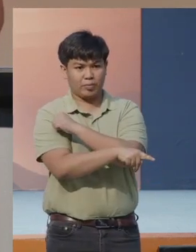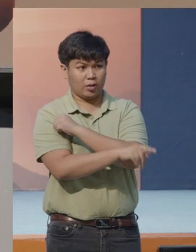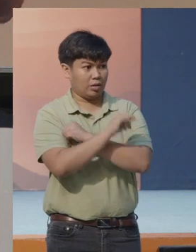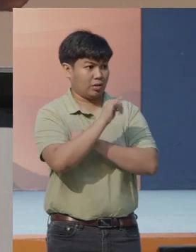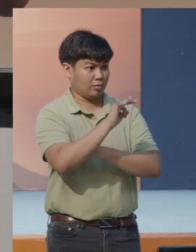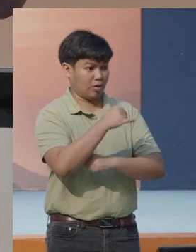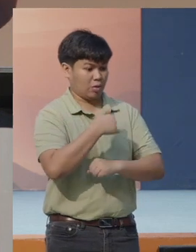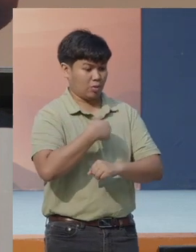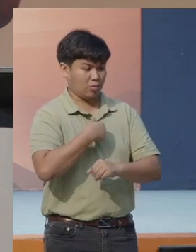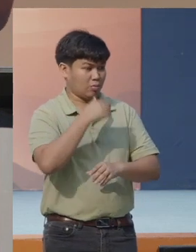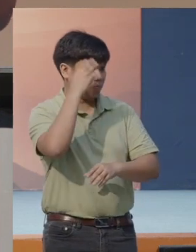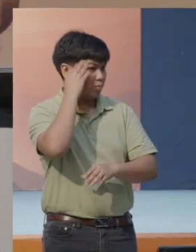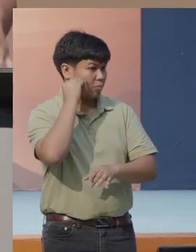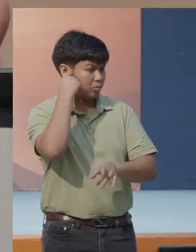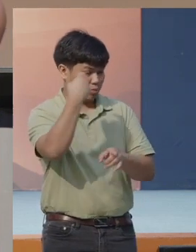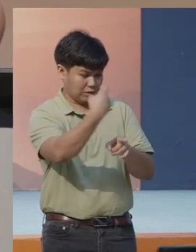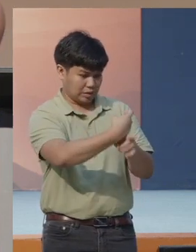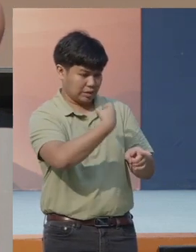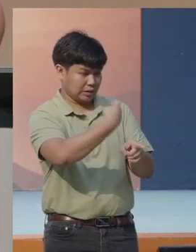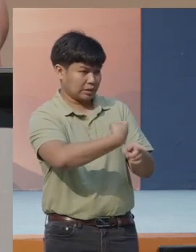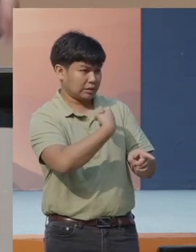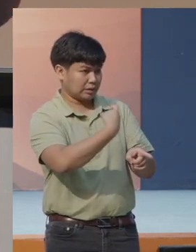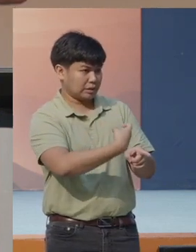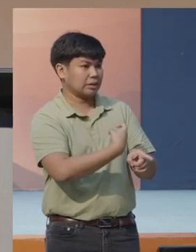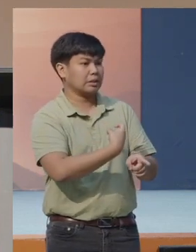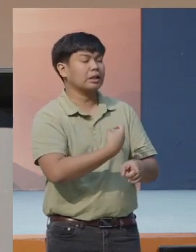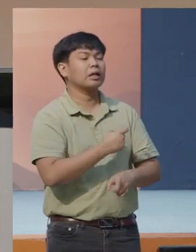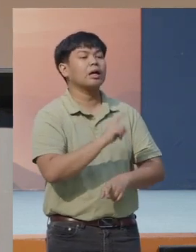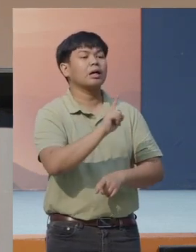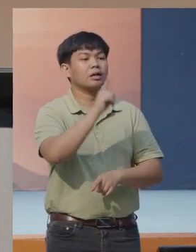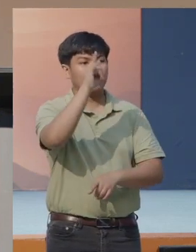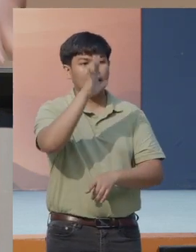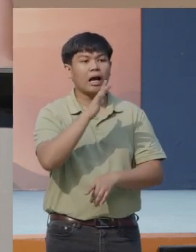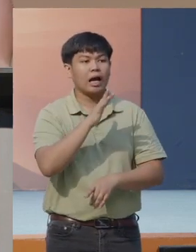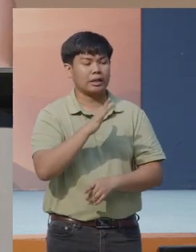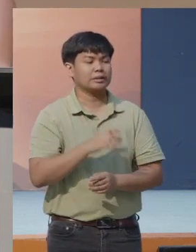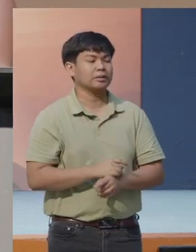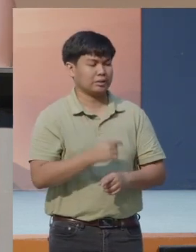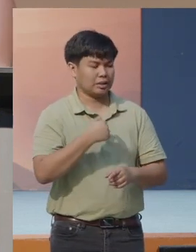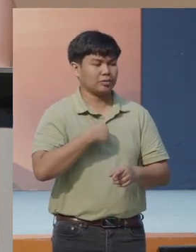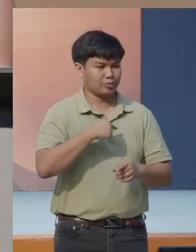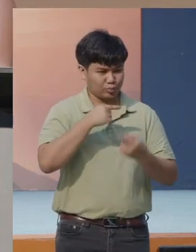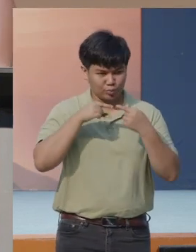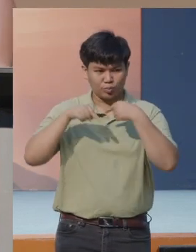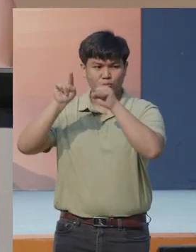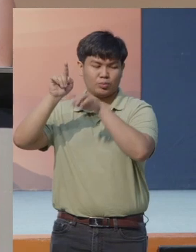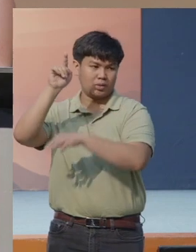nasaktan, reminder ito ni God. Takbo ka kayo, Lord.